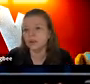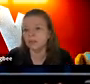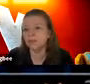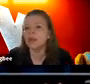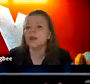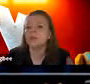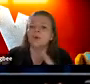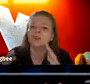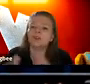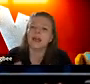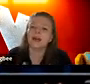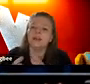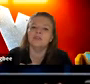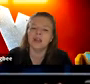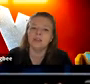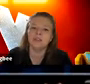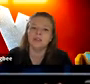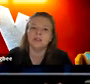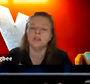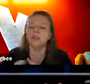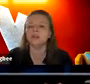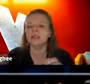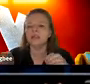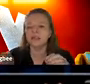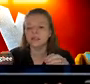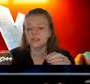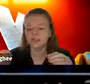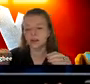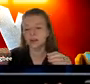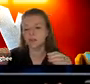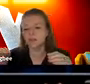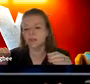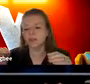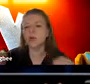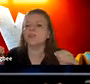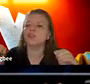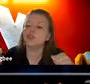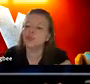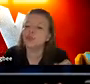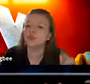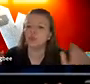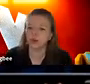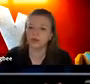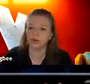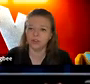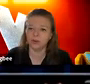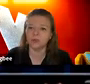long time. But when you're at an event, there is a, you have to choose where you're going to film. So